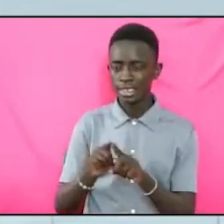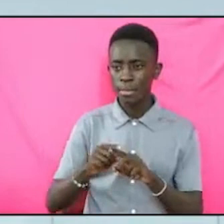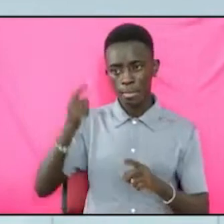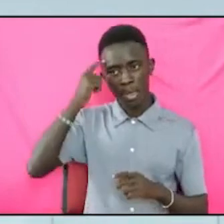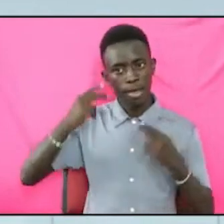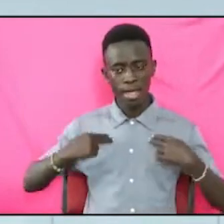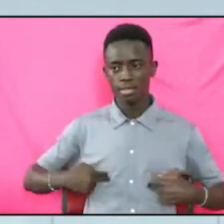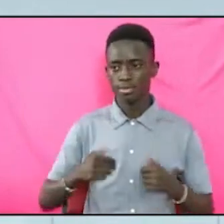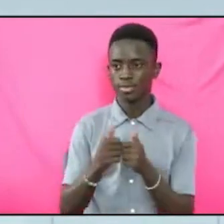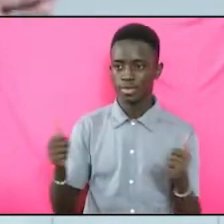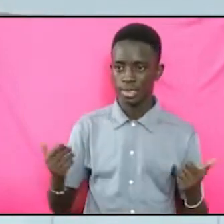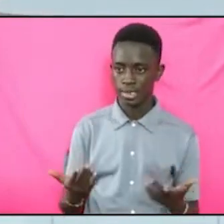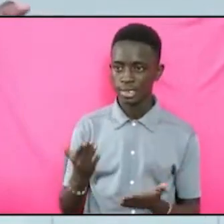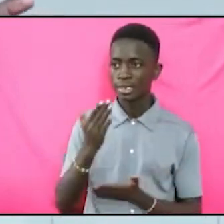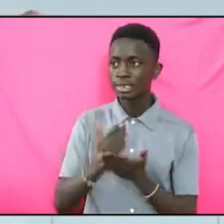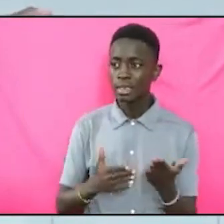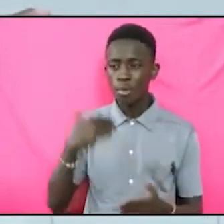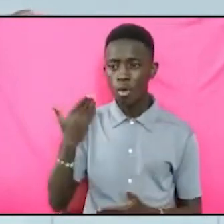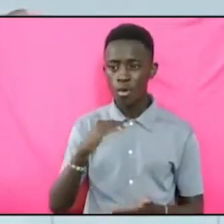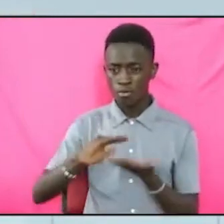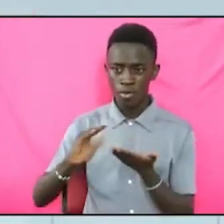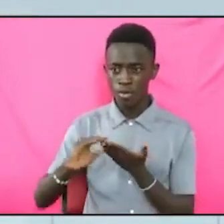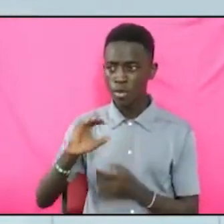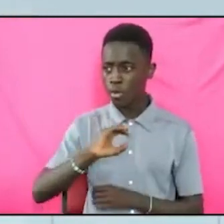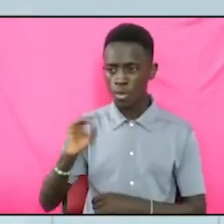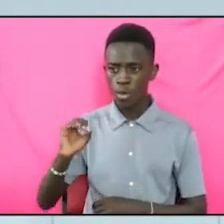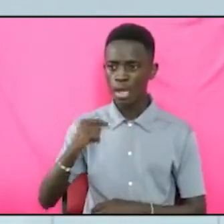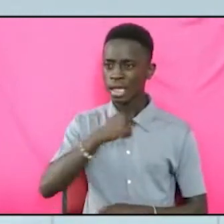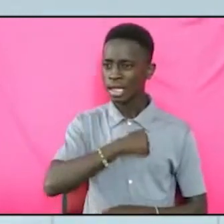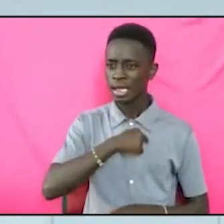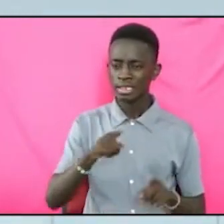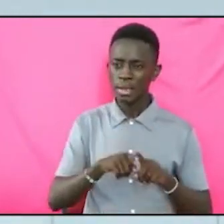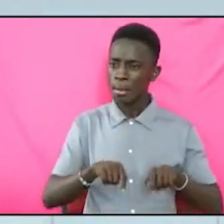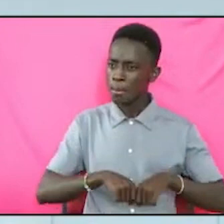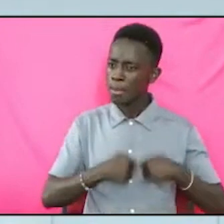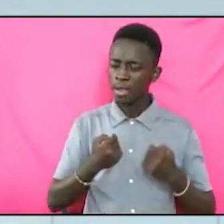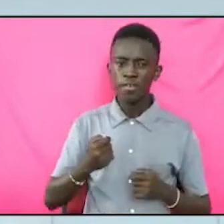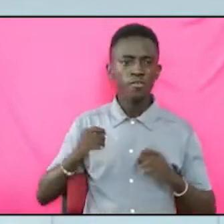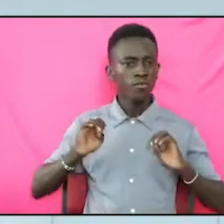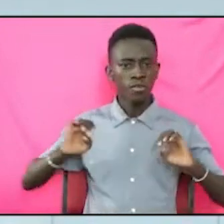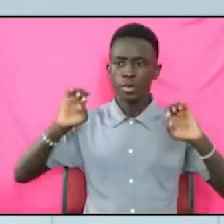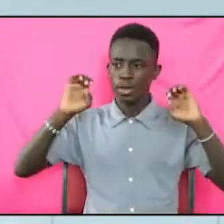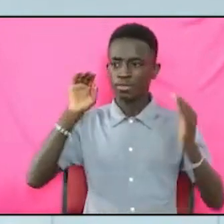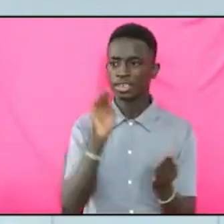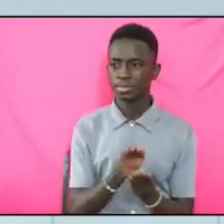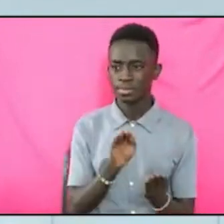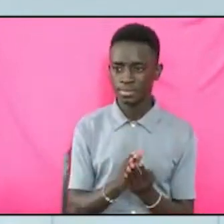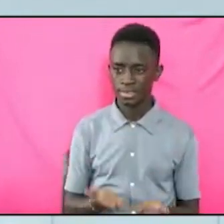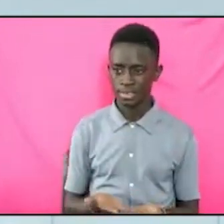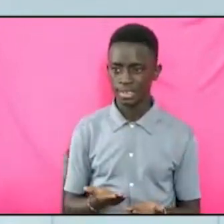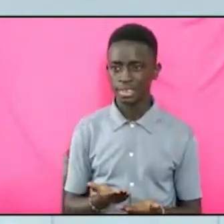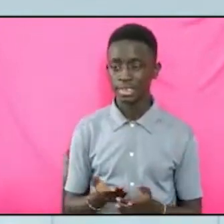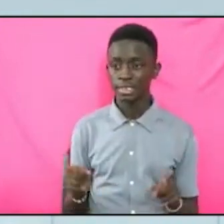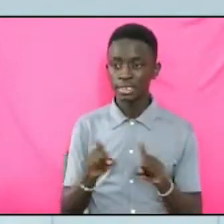left their family defranchised forever, forever. This girl was not imagining of a time when she would go home and have